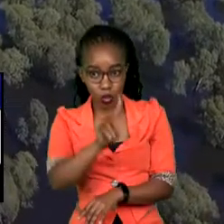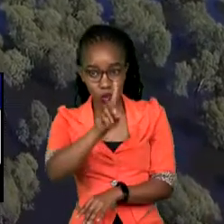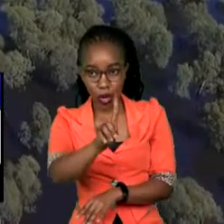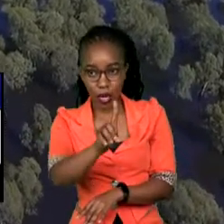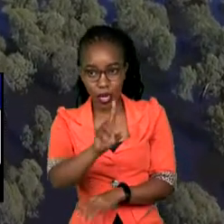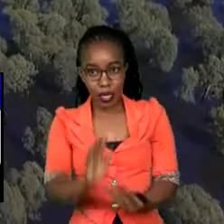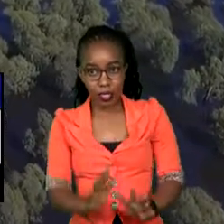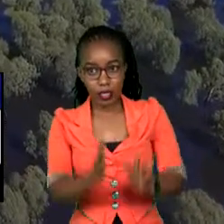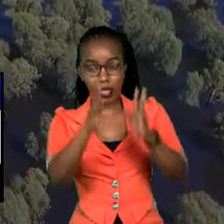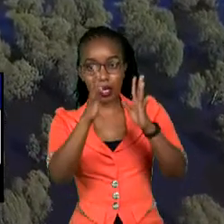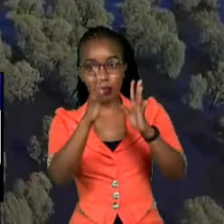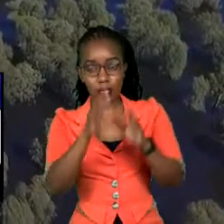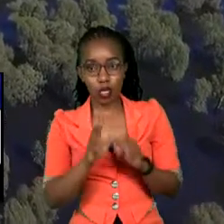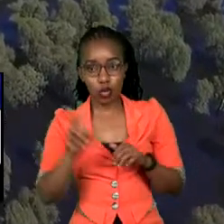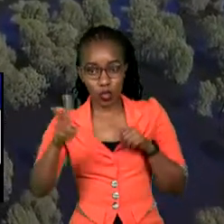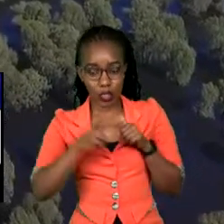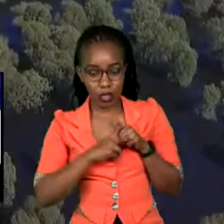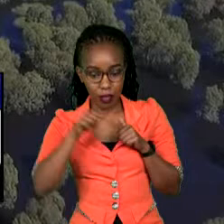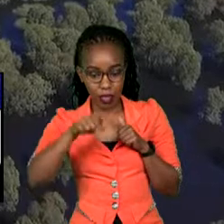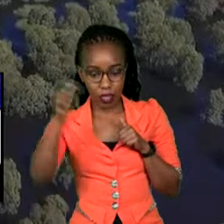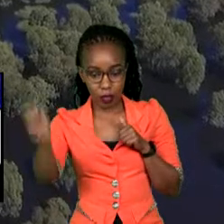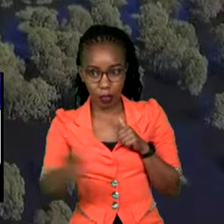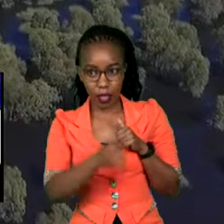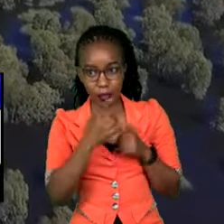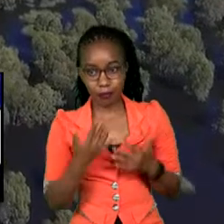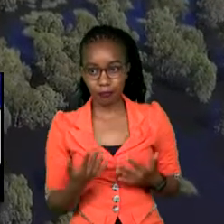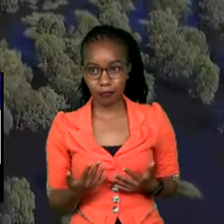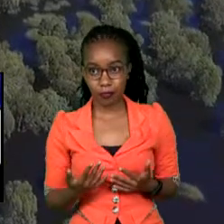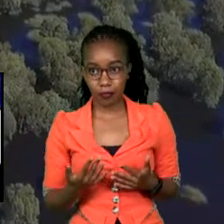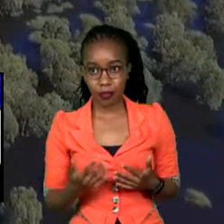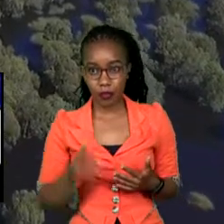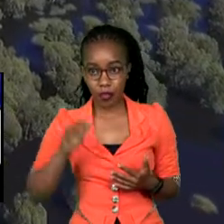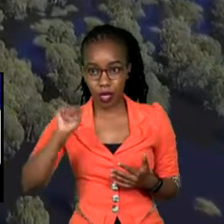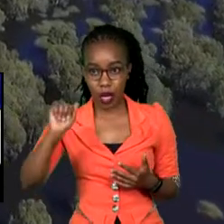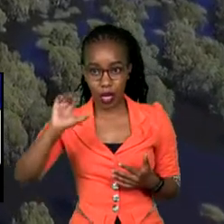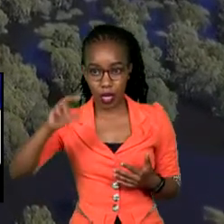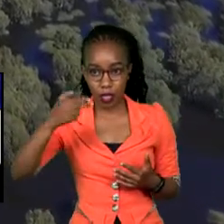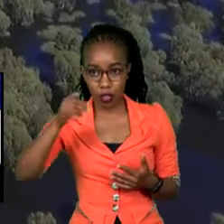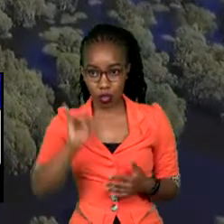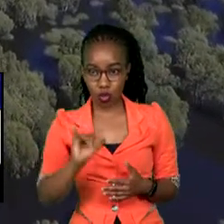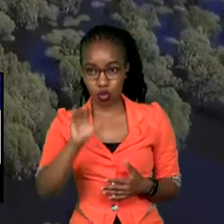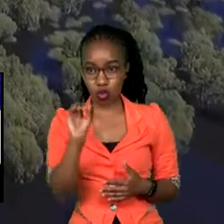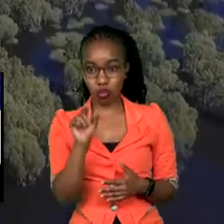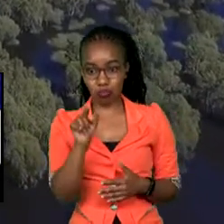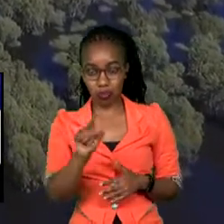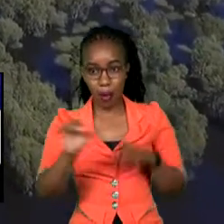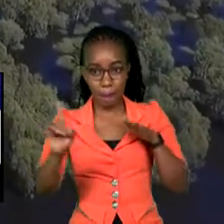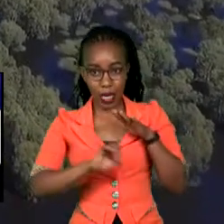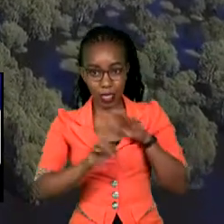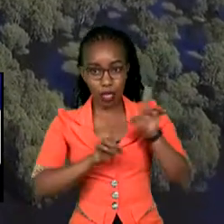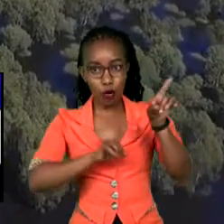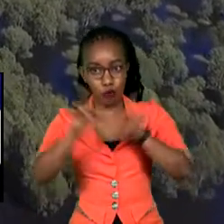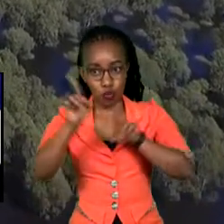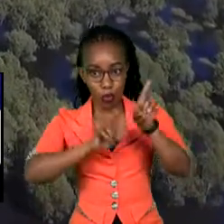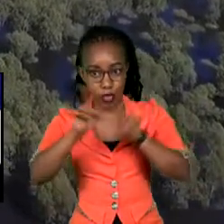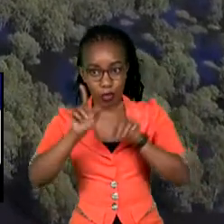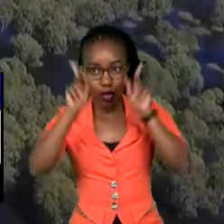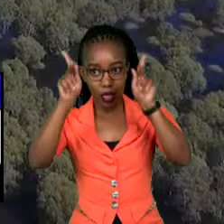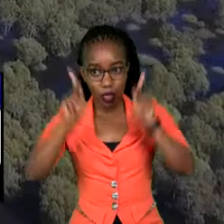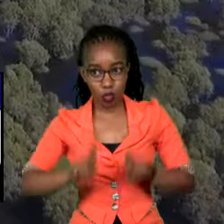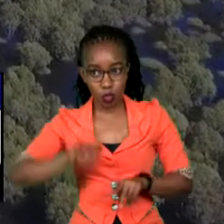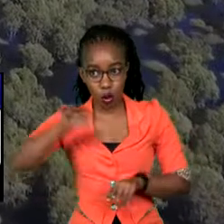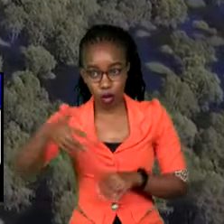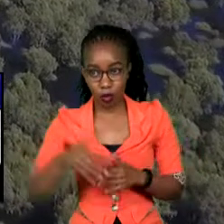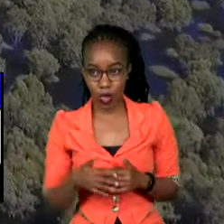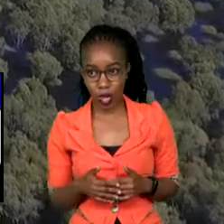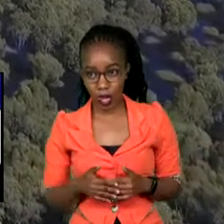marked on the 27th of this month. Ojanny is the tourism minister in Kisumu County. What we want to